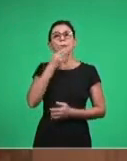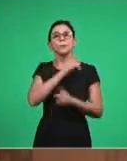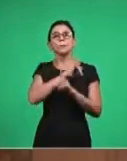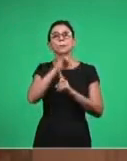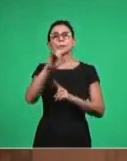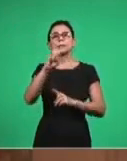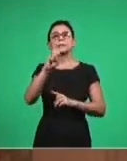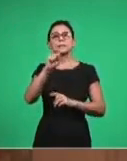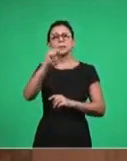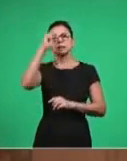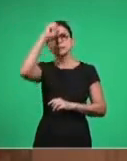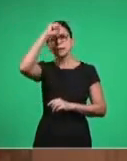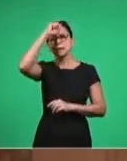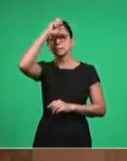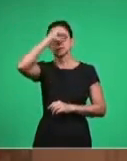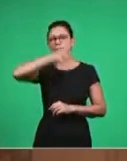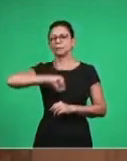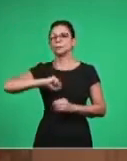Lord.